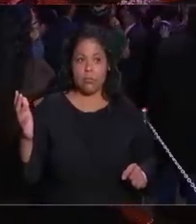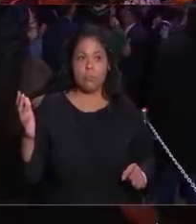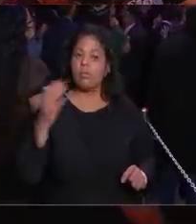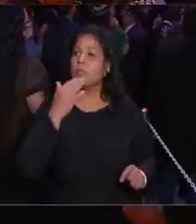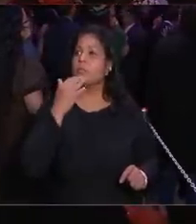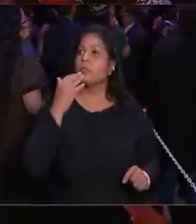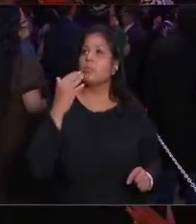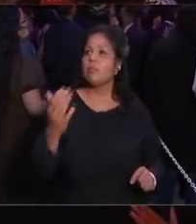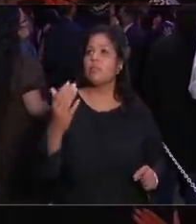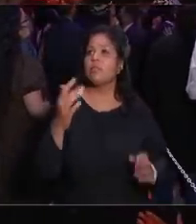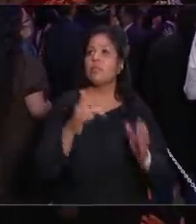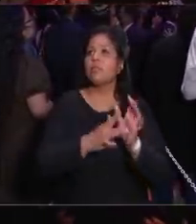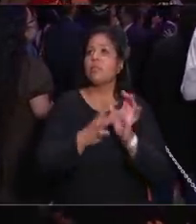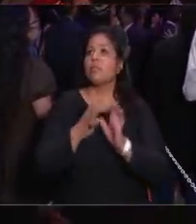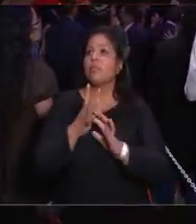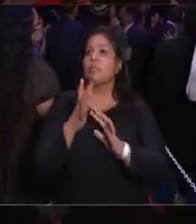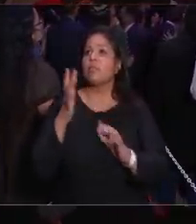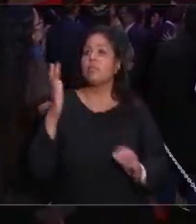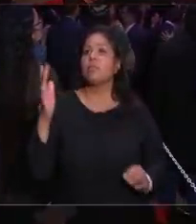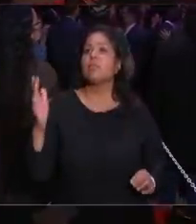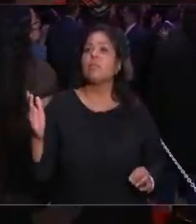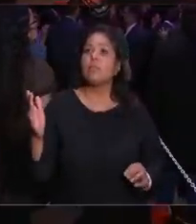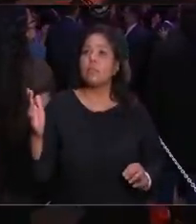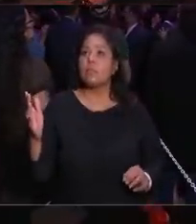Thank you, Jesus.